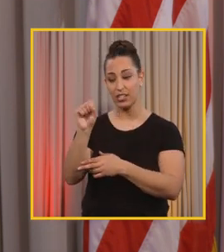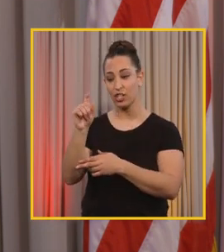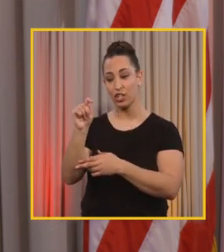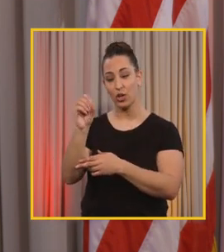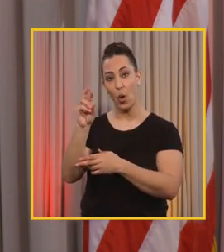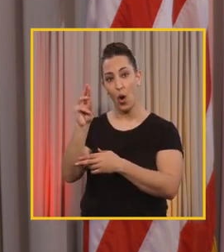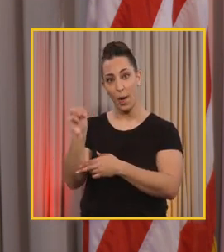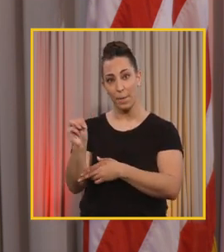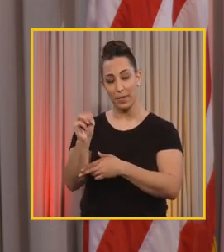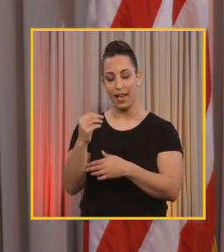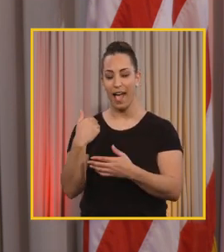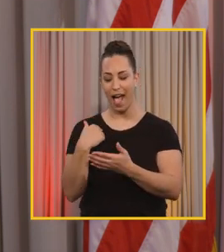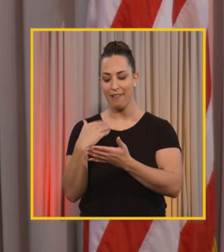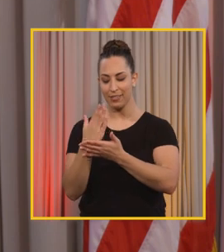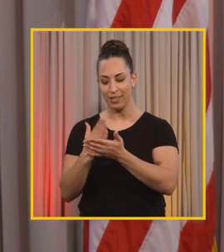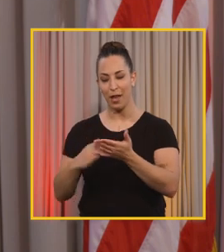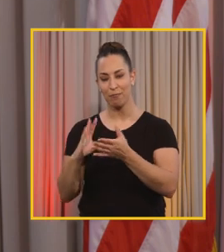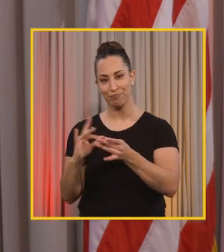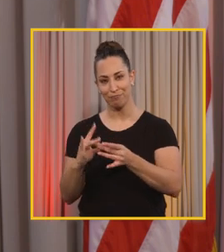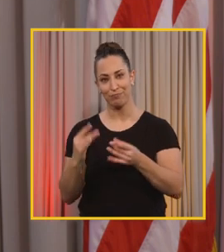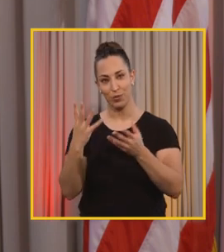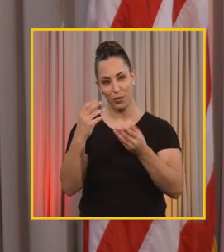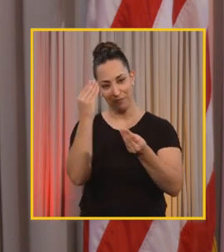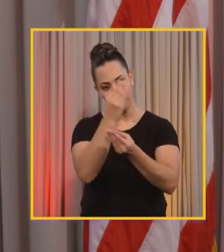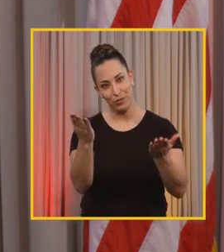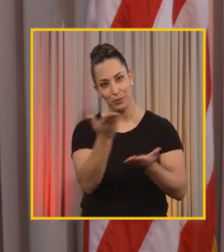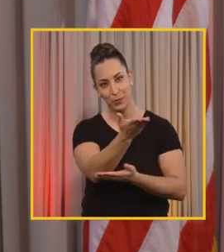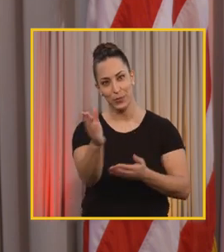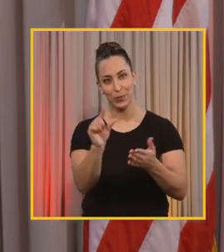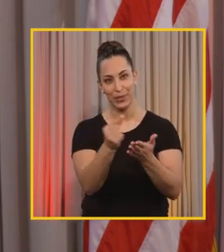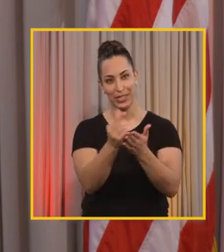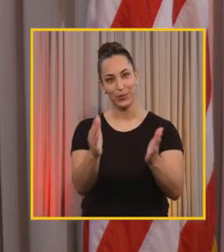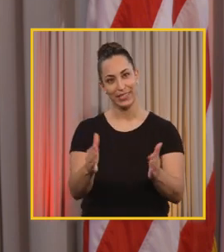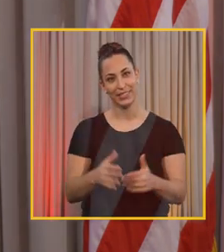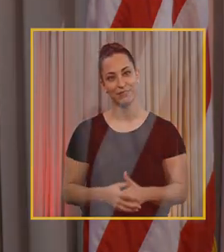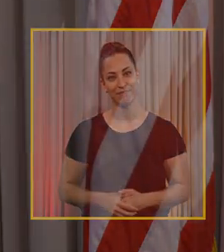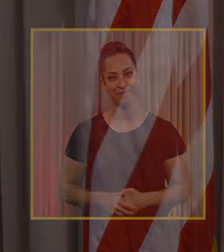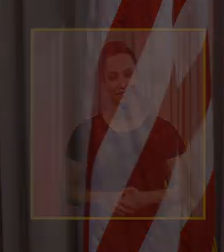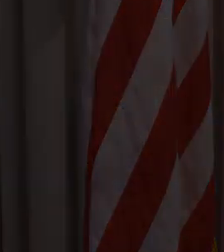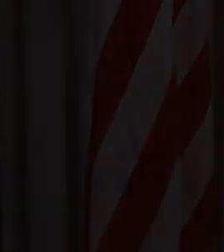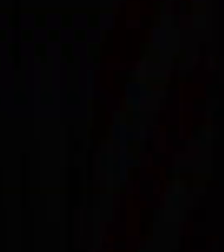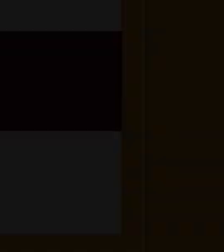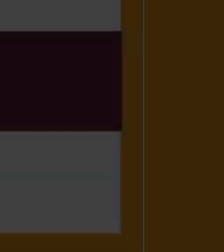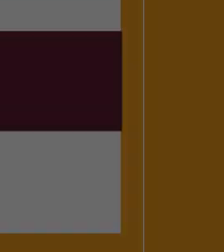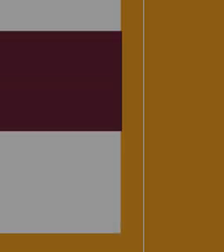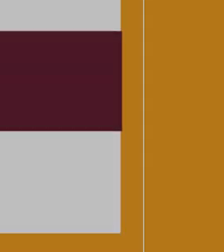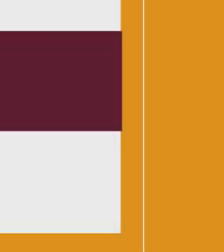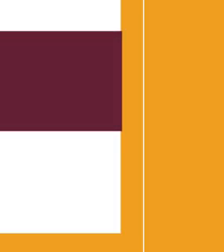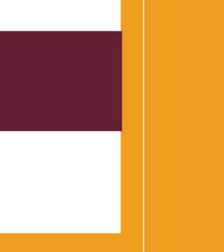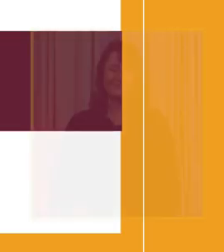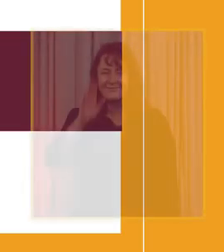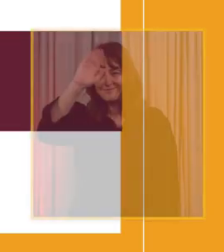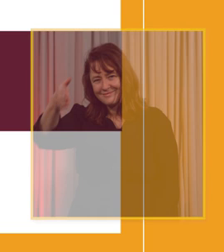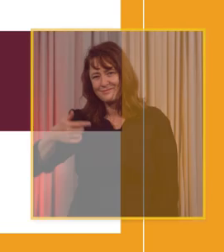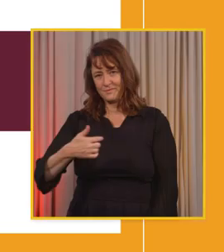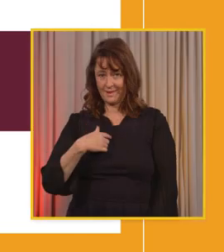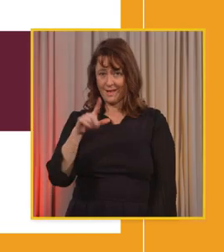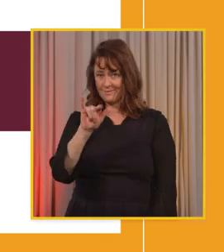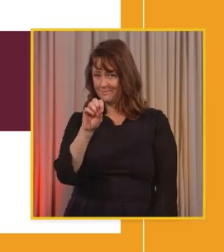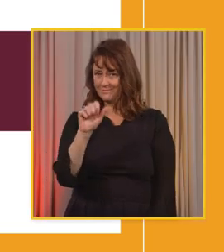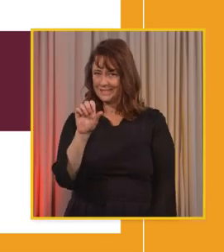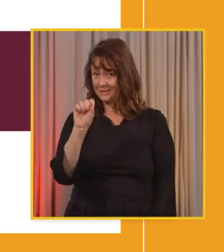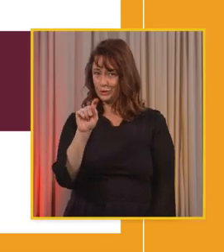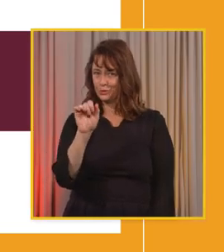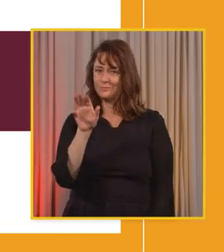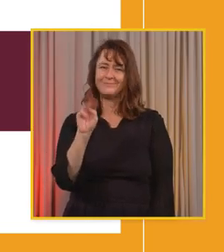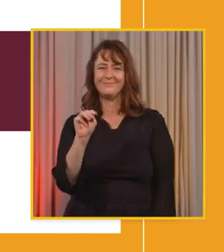has some words to share with our graduates on this occasion. Hello, I'm Lisa